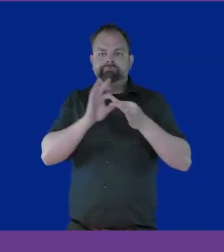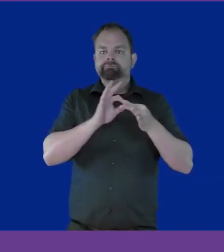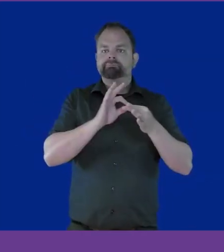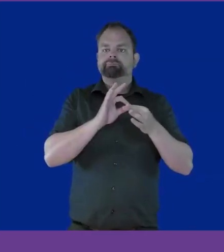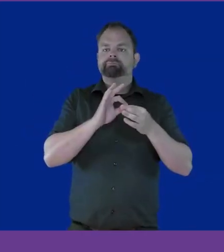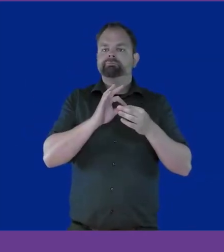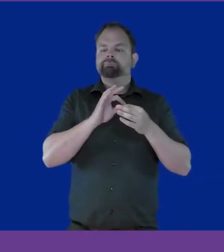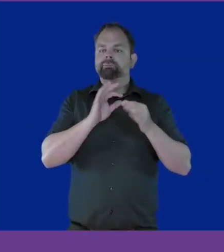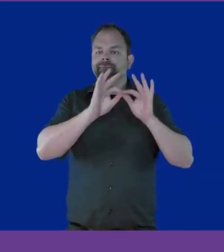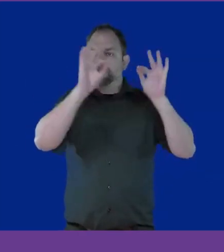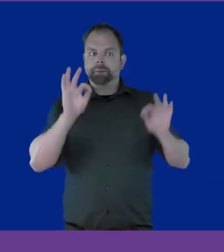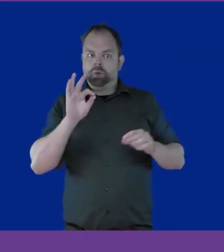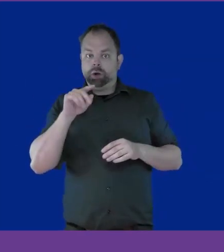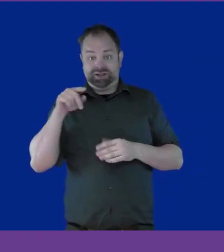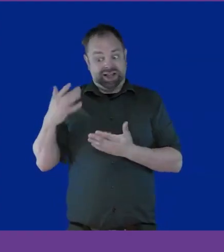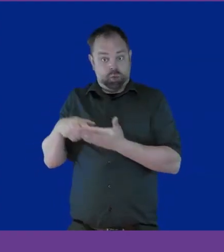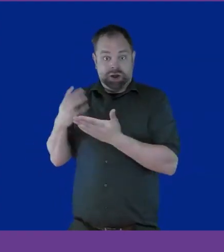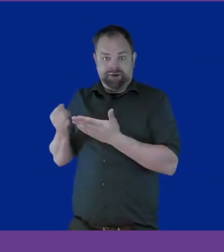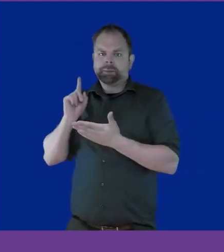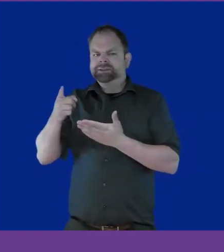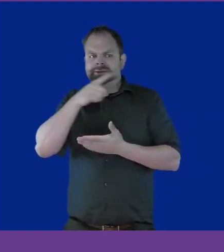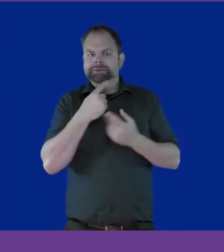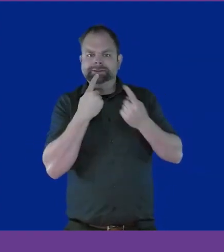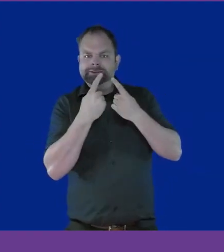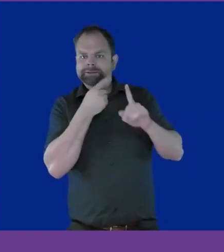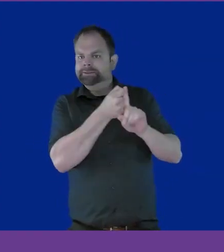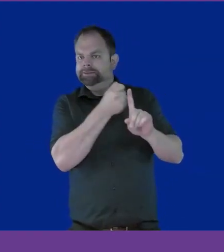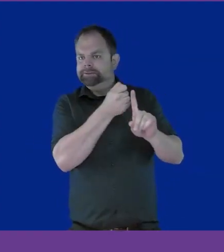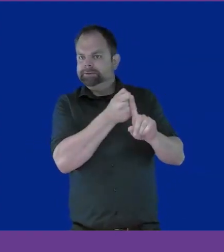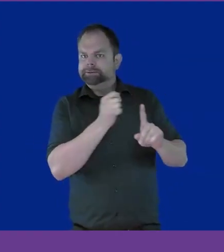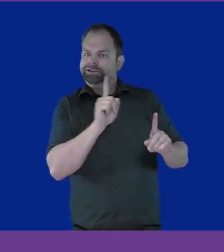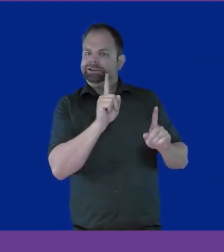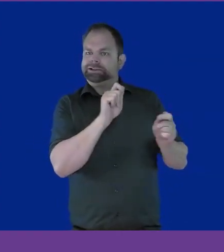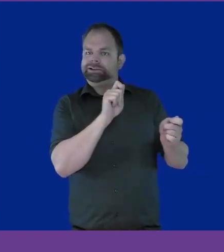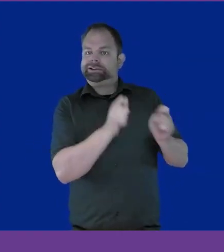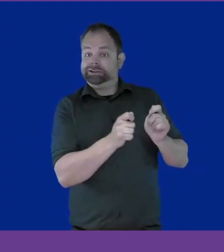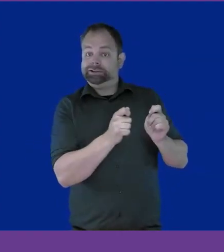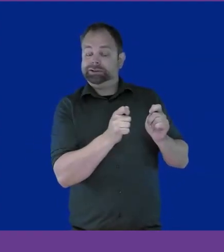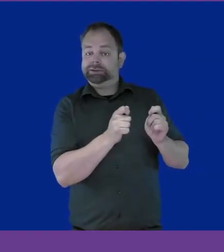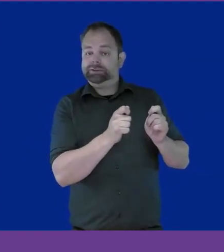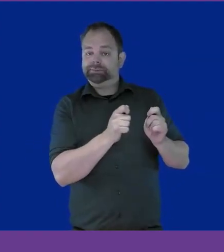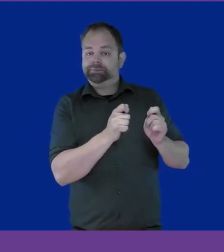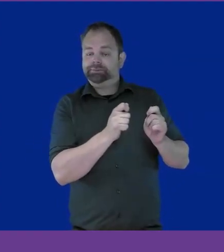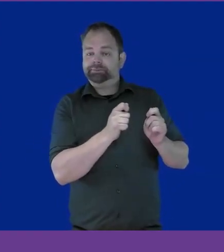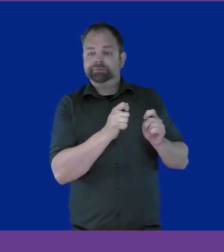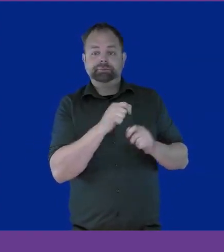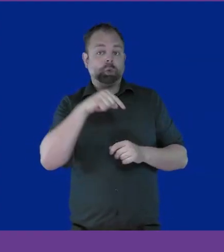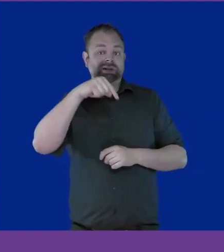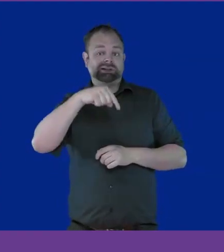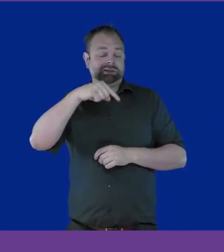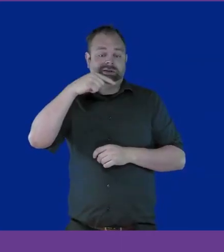mean, both co-legislators have reached their positions. And I think something that is relevant and will help